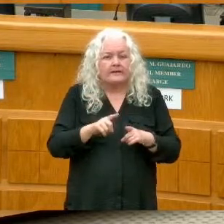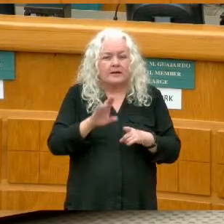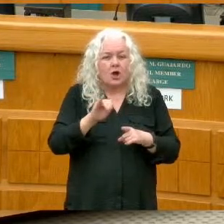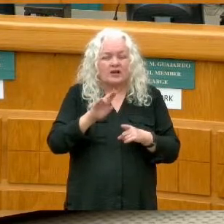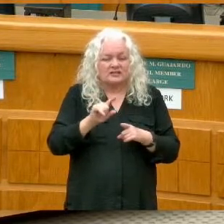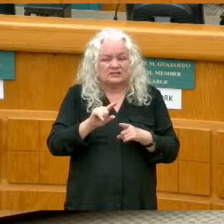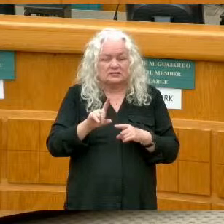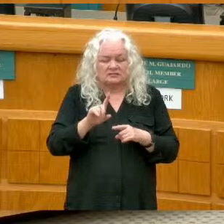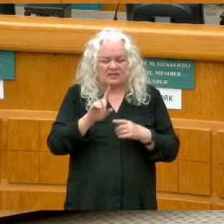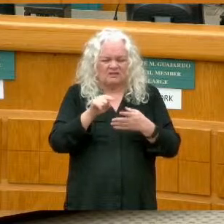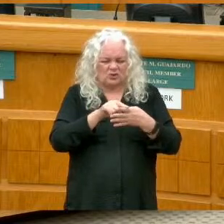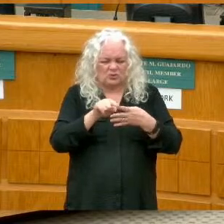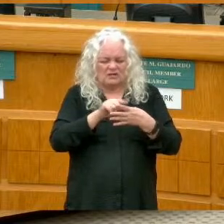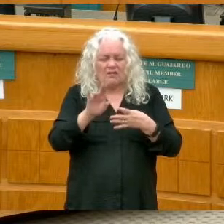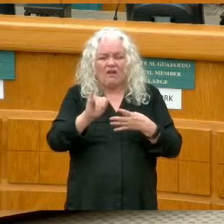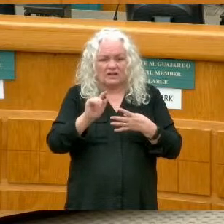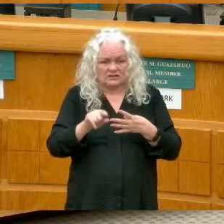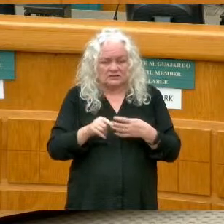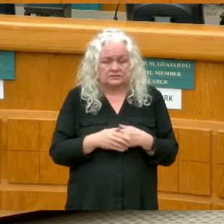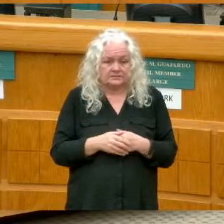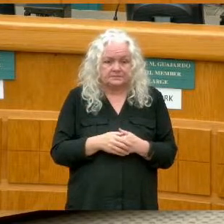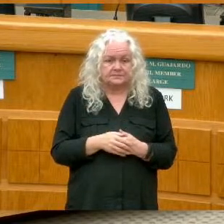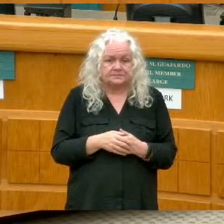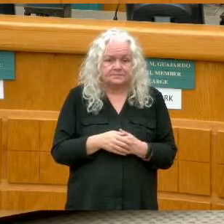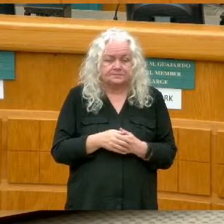August 1st.